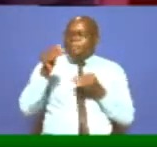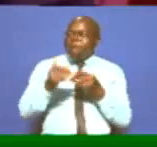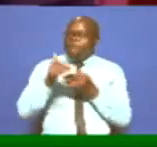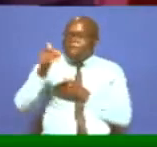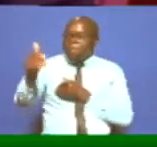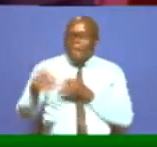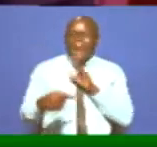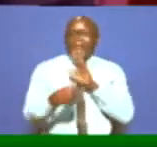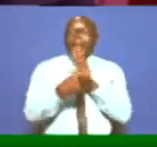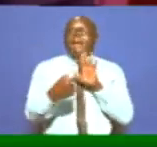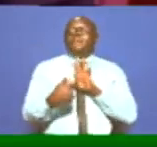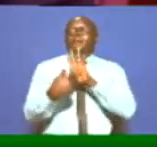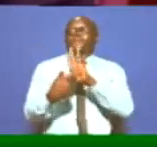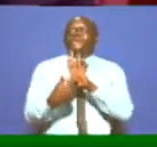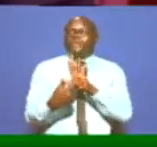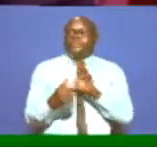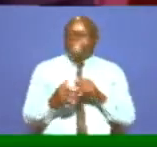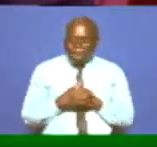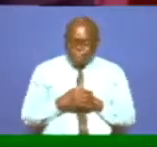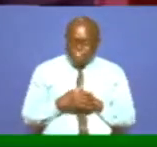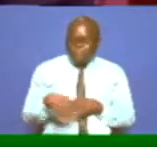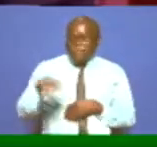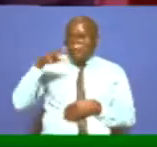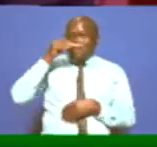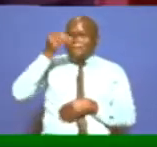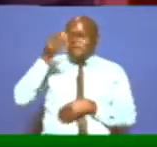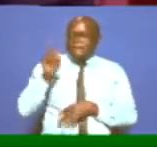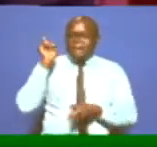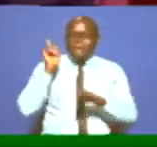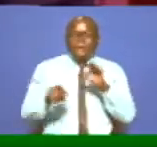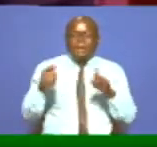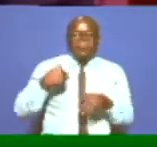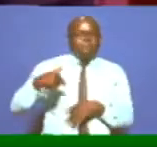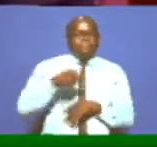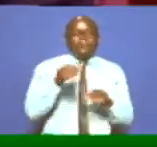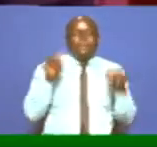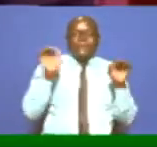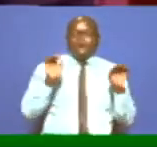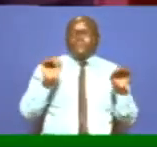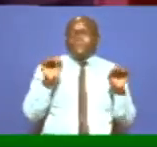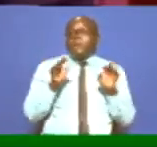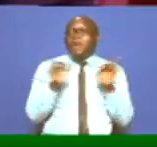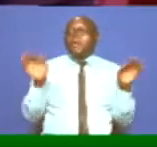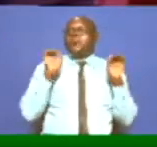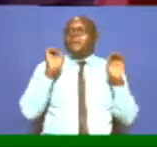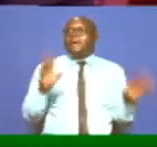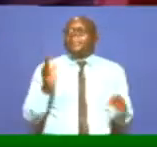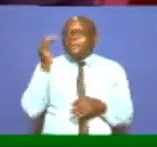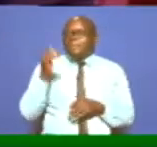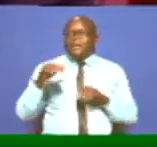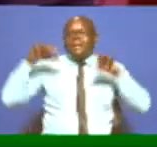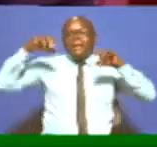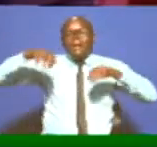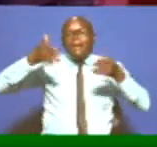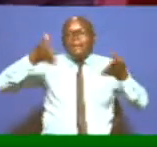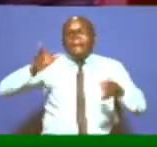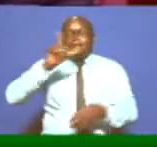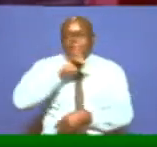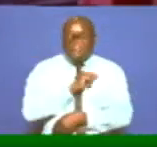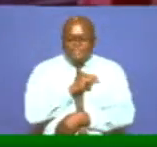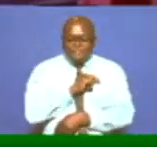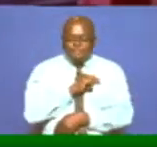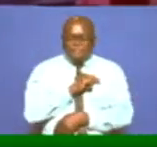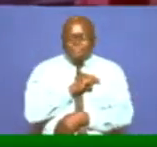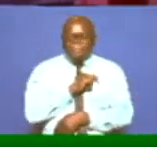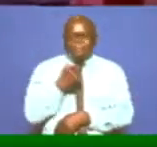them. Mr. Speaker, we can't wait much longer. Rains are now are with us.